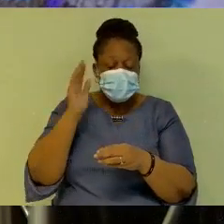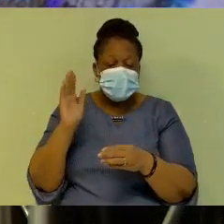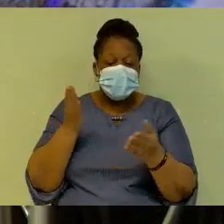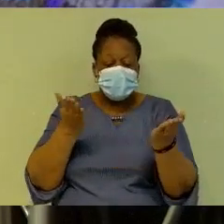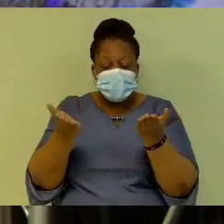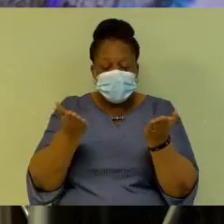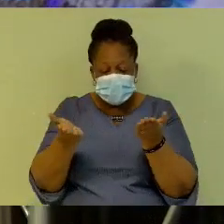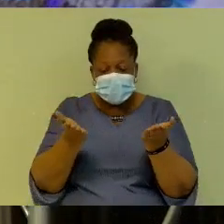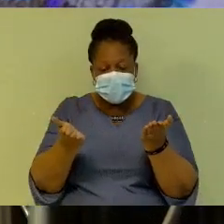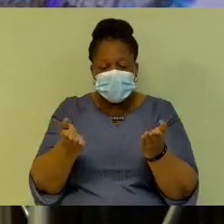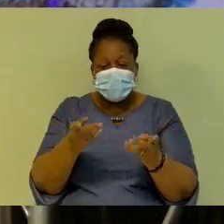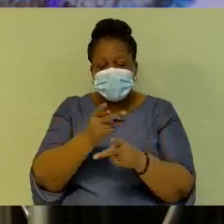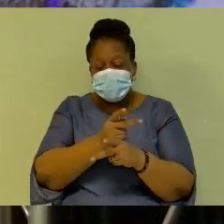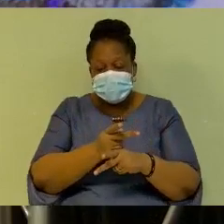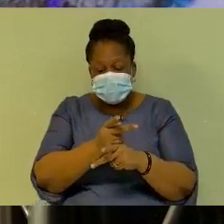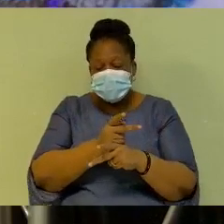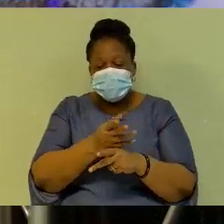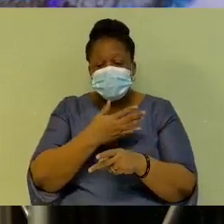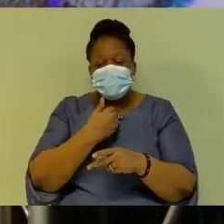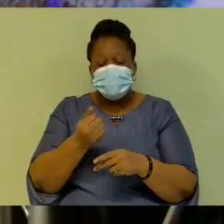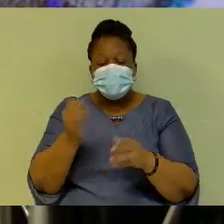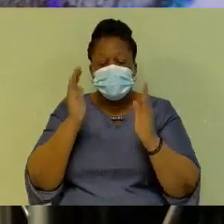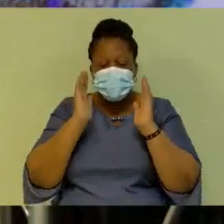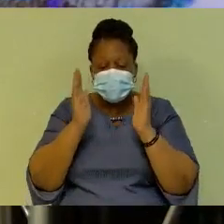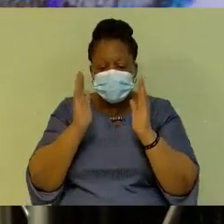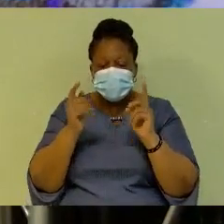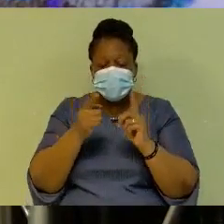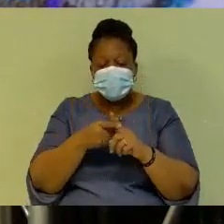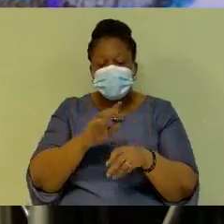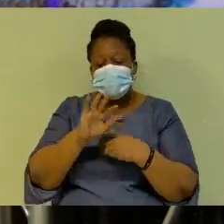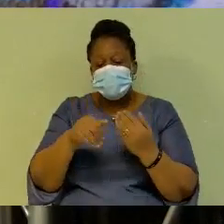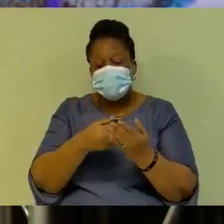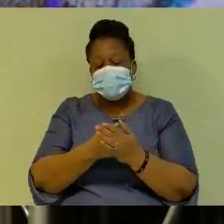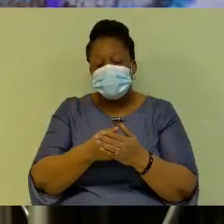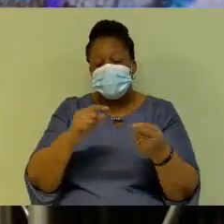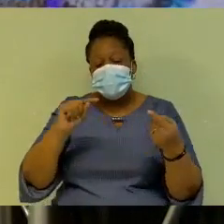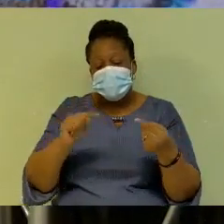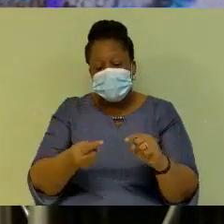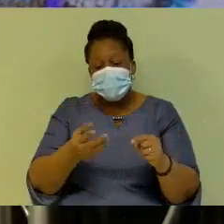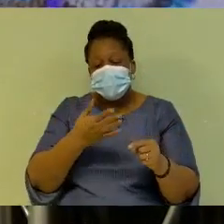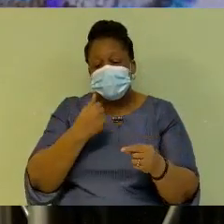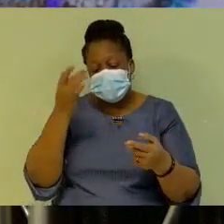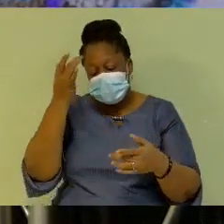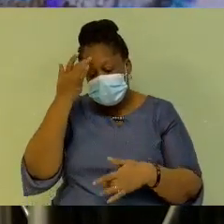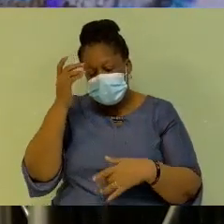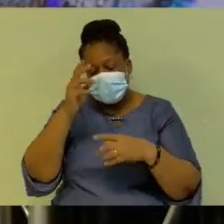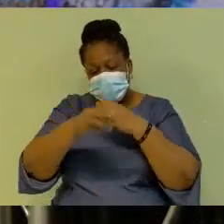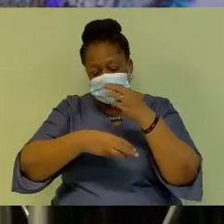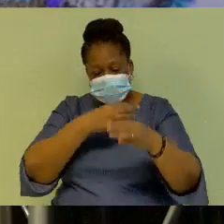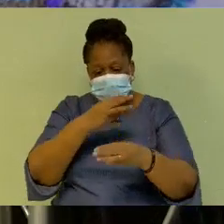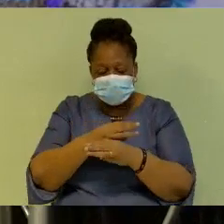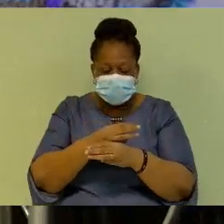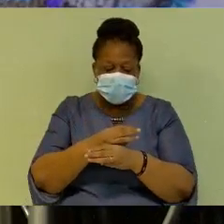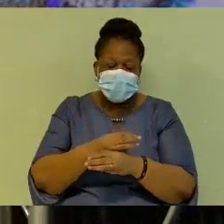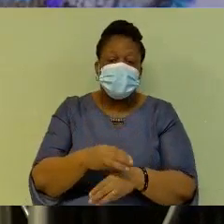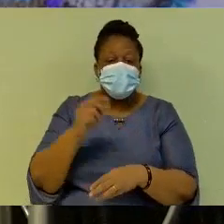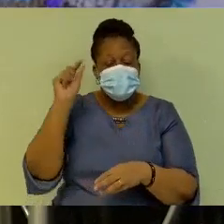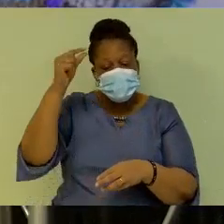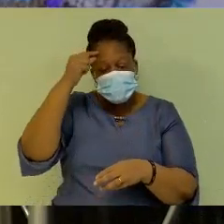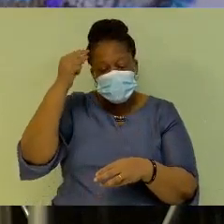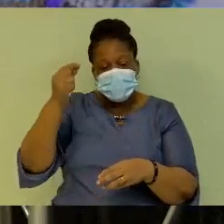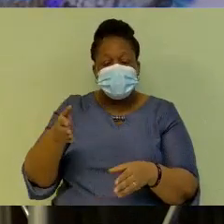personal sacrifice in addressing the needs of our hurting and fractured world. The Cabinet takes this moment to salute all